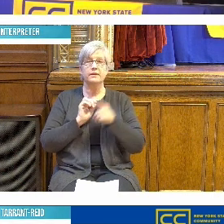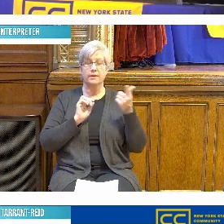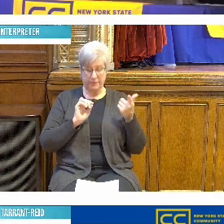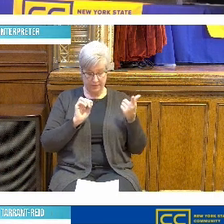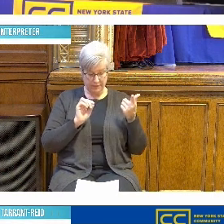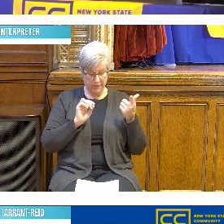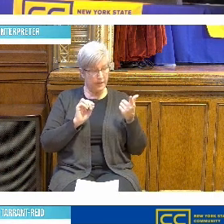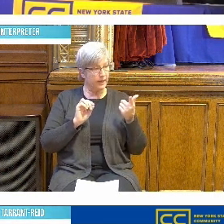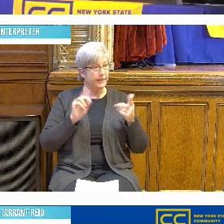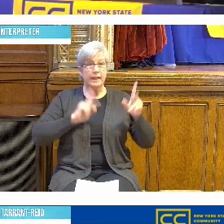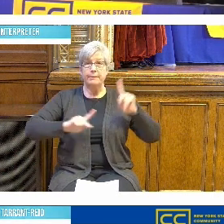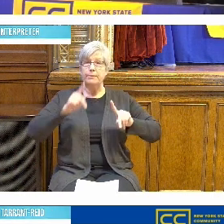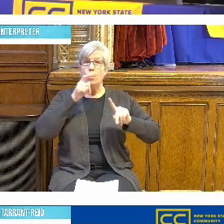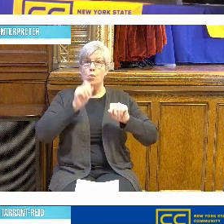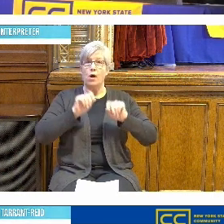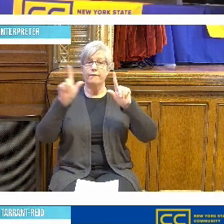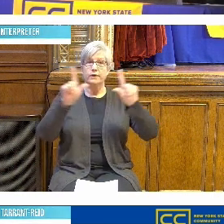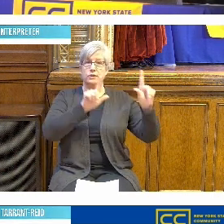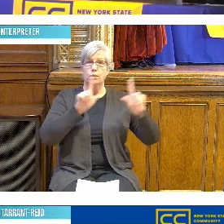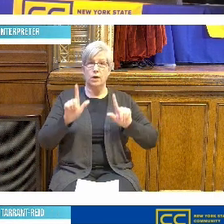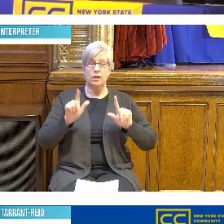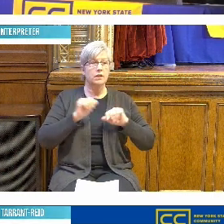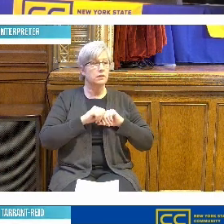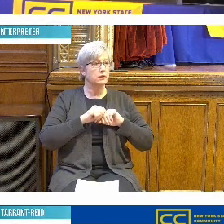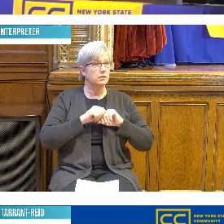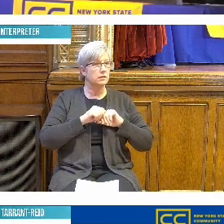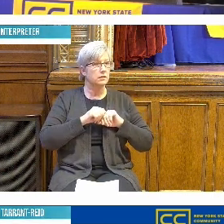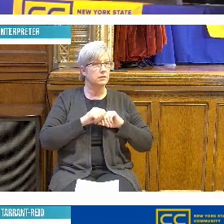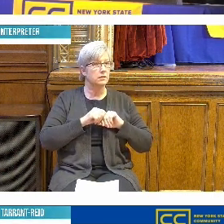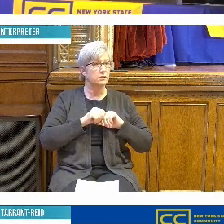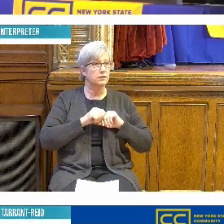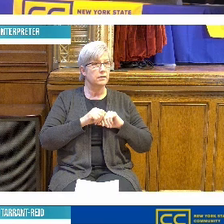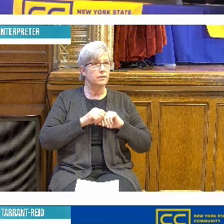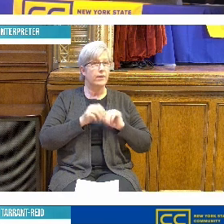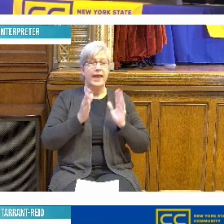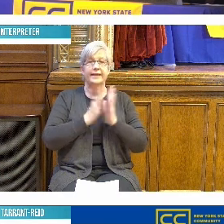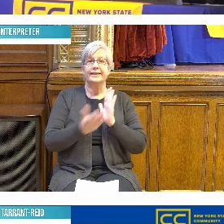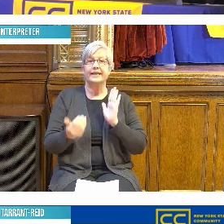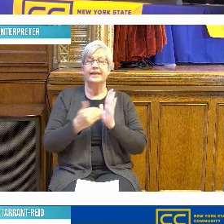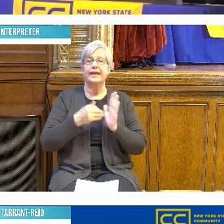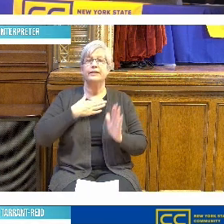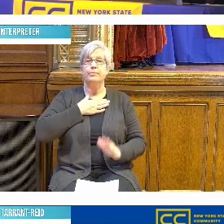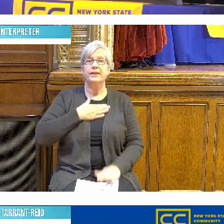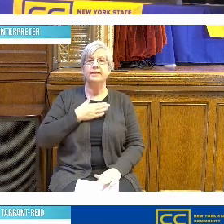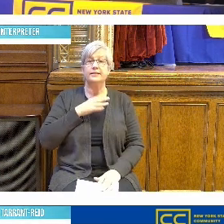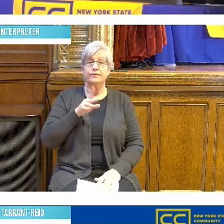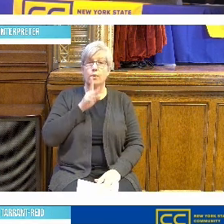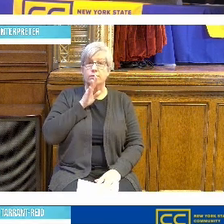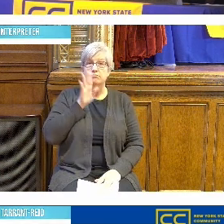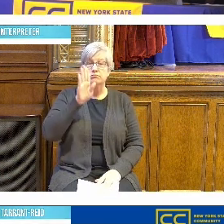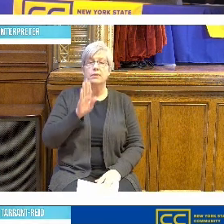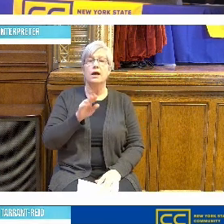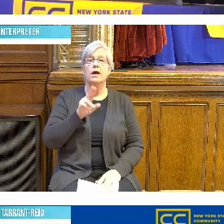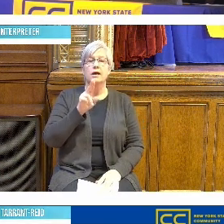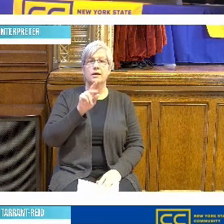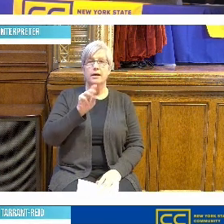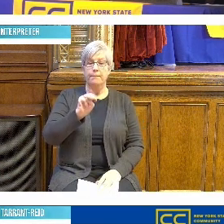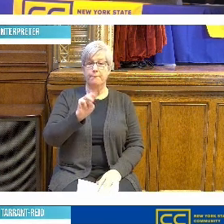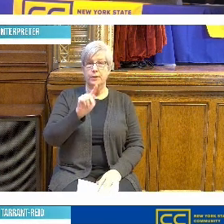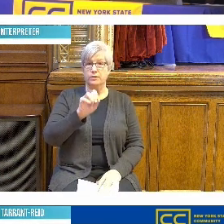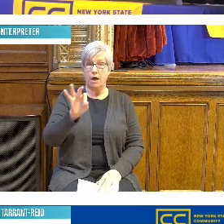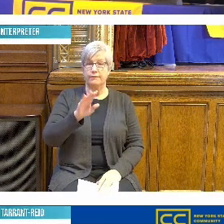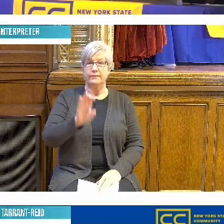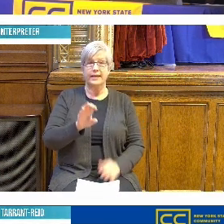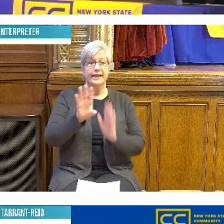the colleagues that are virtual, we need for you to unmute your microphones and turn your